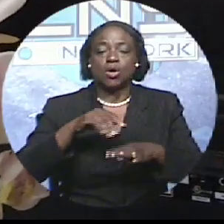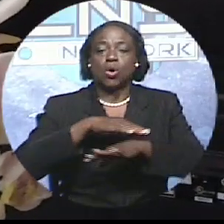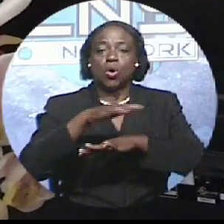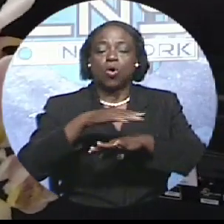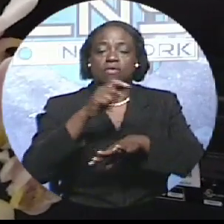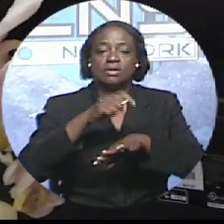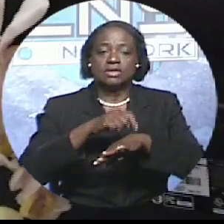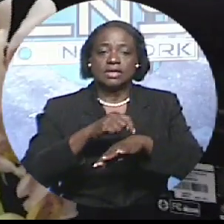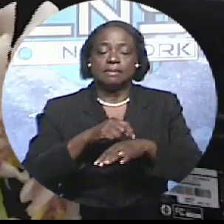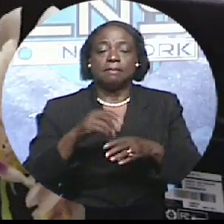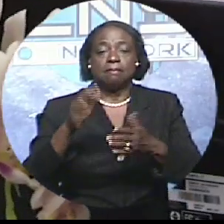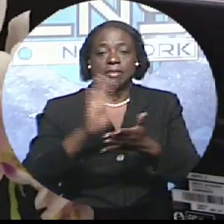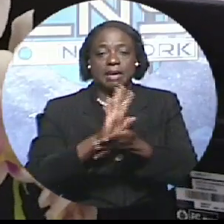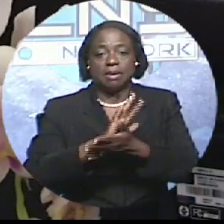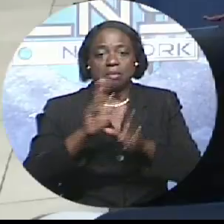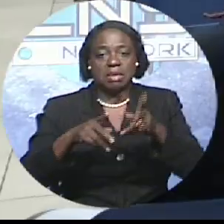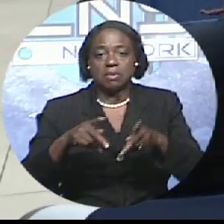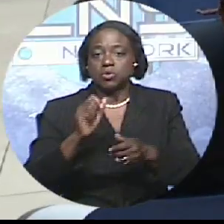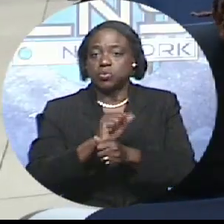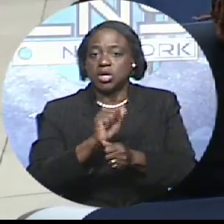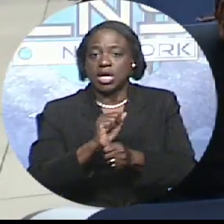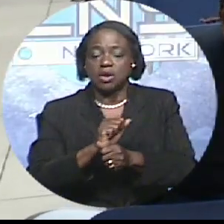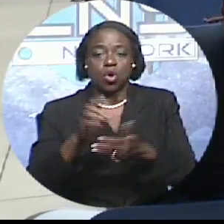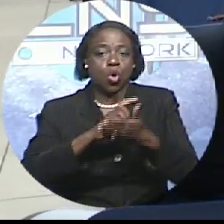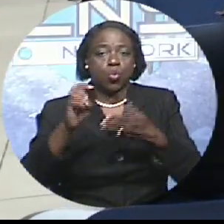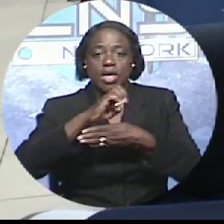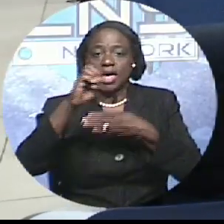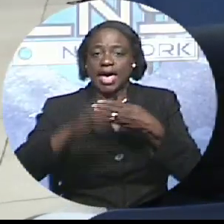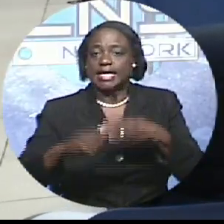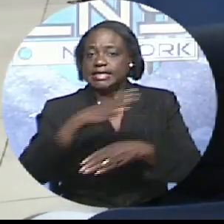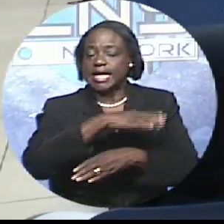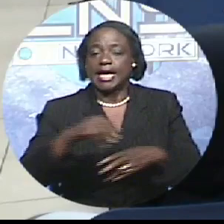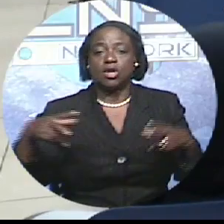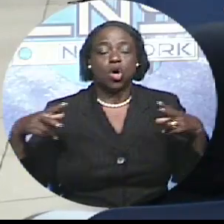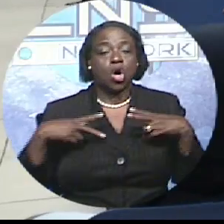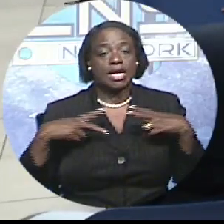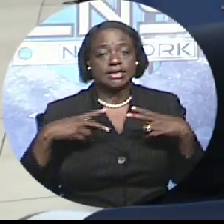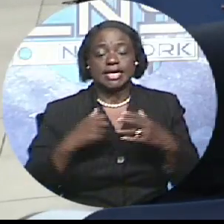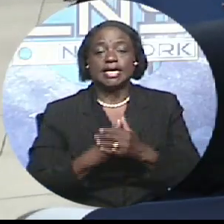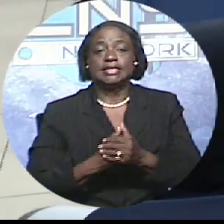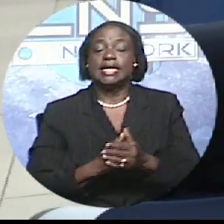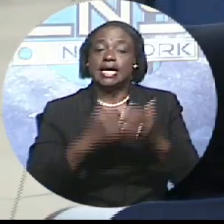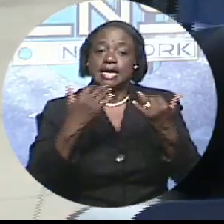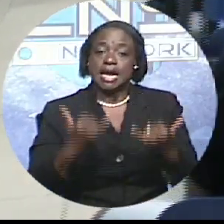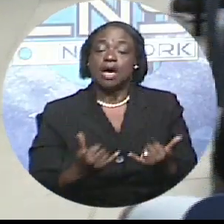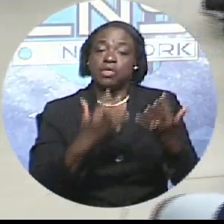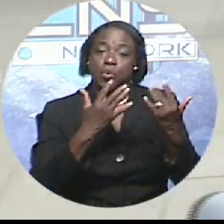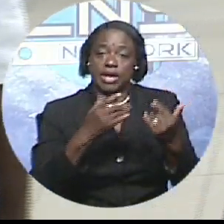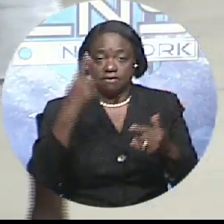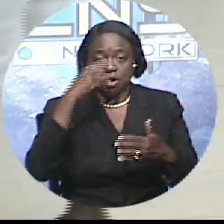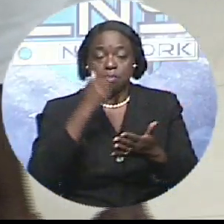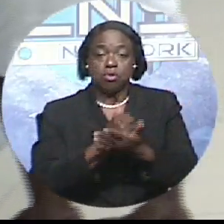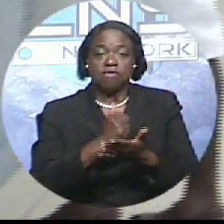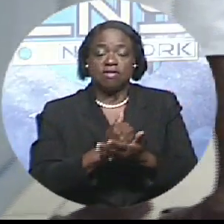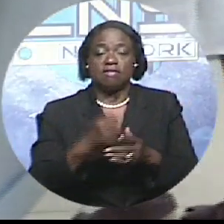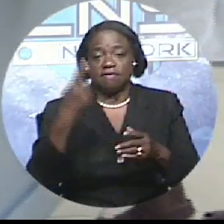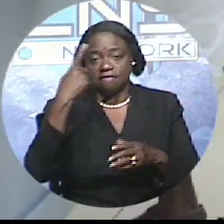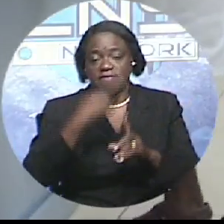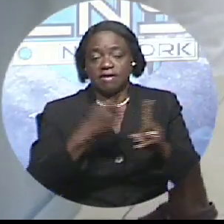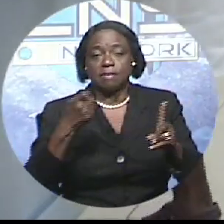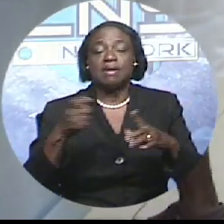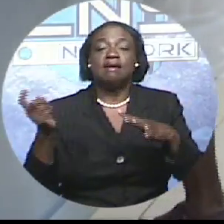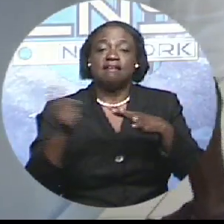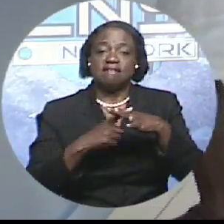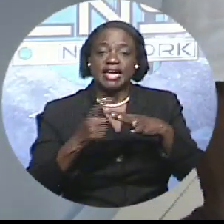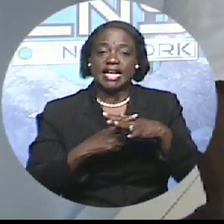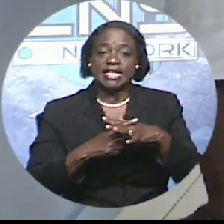hours, weekends, and holidays to decrease the backlog in passports is still awaiting approval from the Department of Finance. And once that is done, a